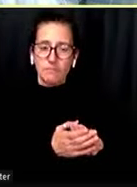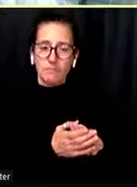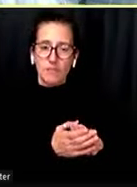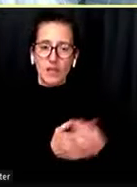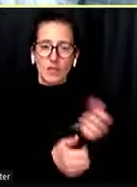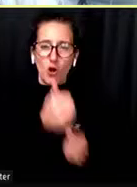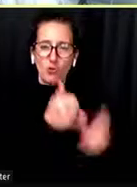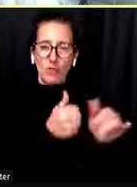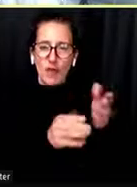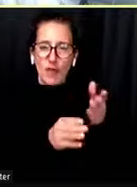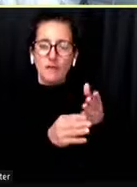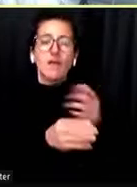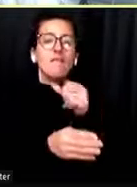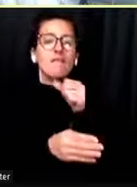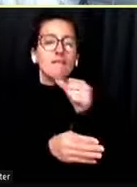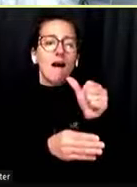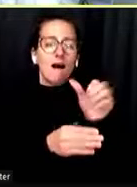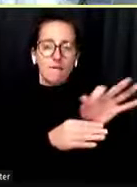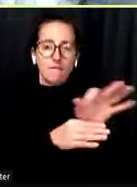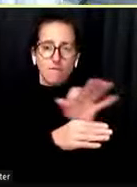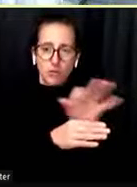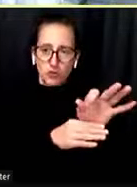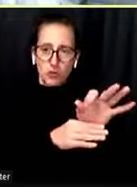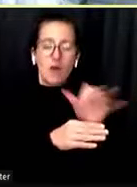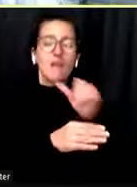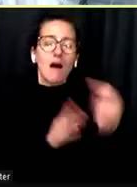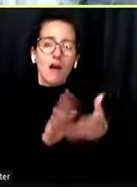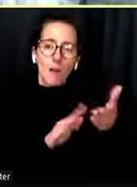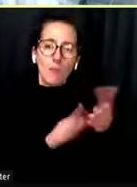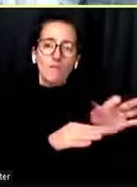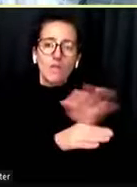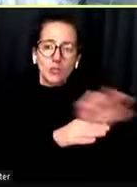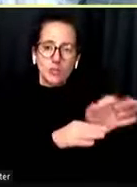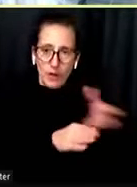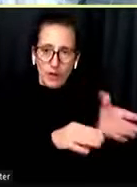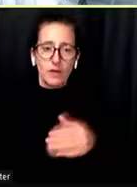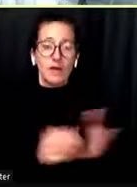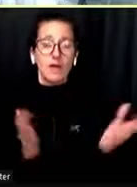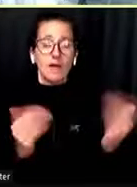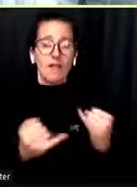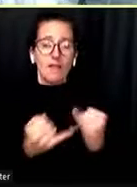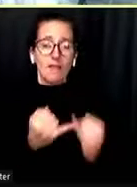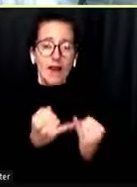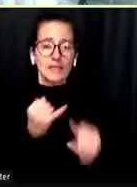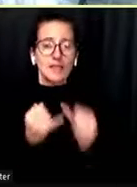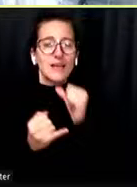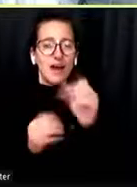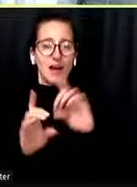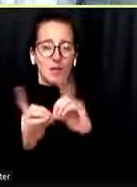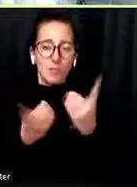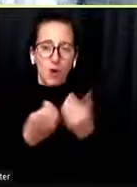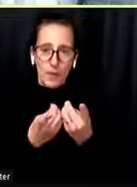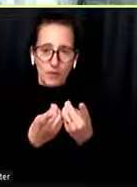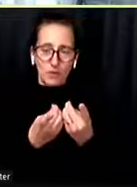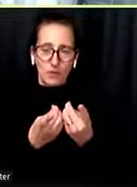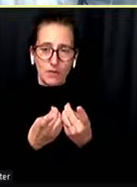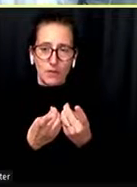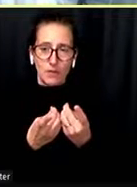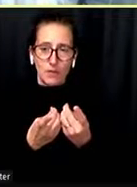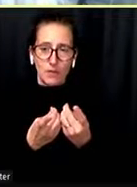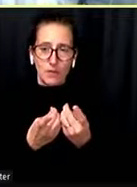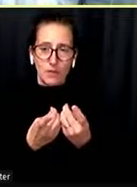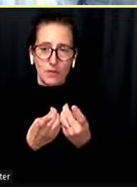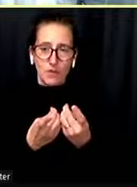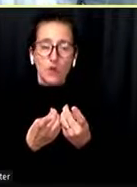area as well. And last but not least, we have the non-departmental functional area. That is the majority of that